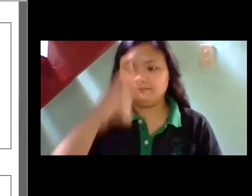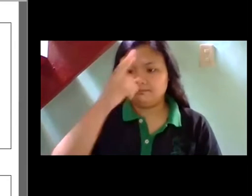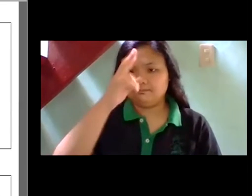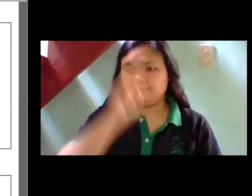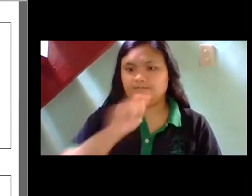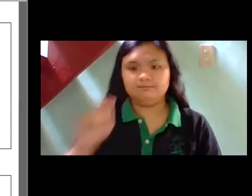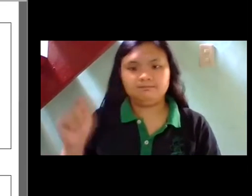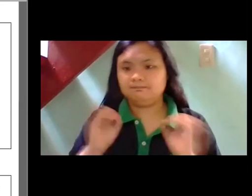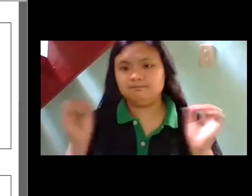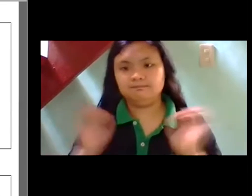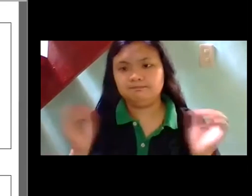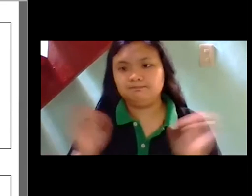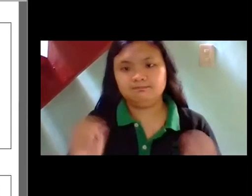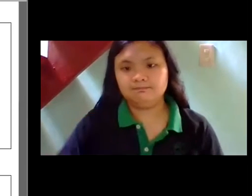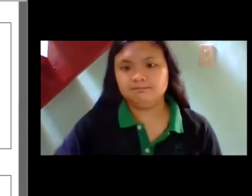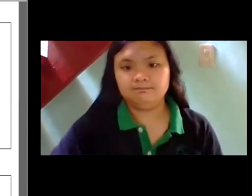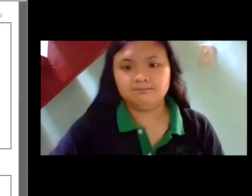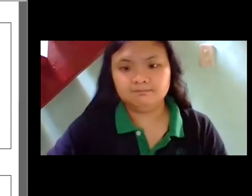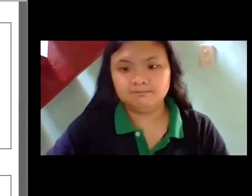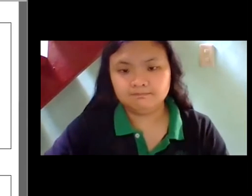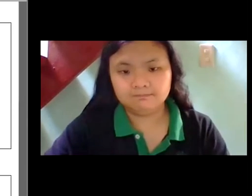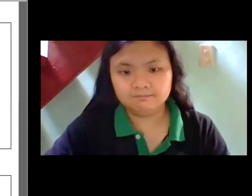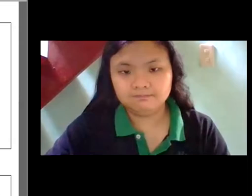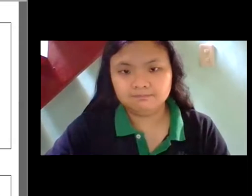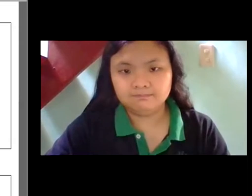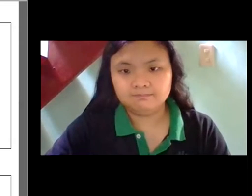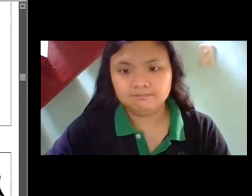So Okay. I don't have a pencil. Right.